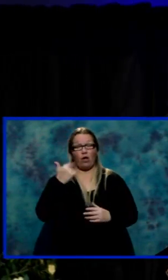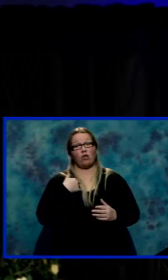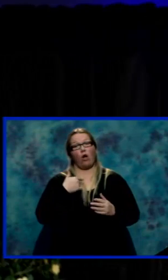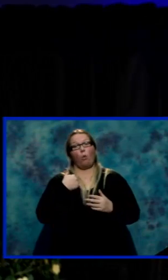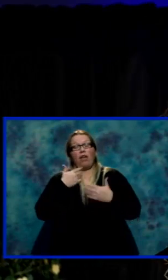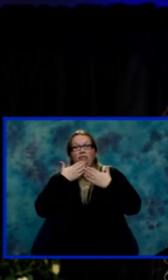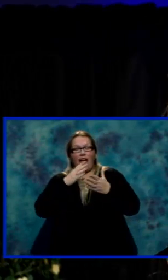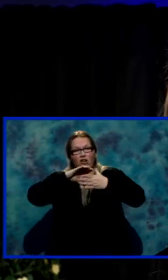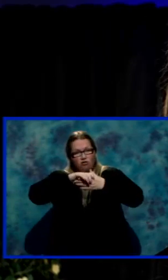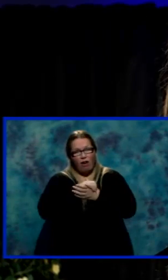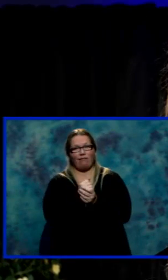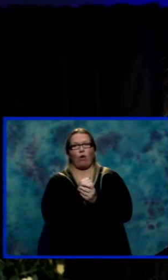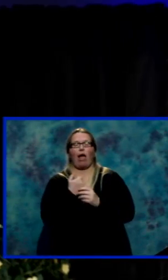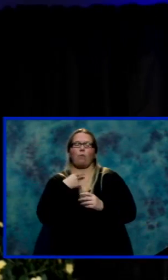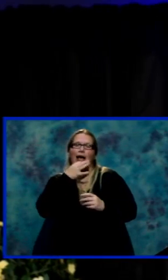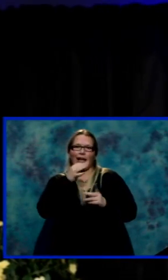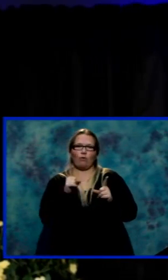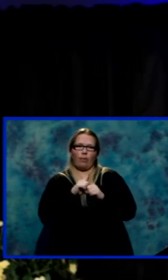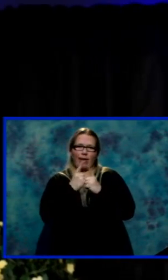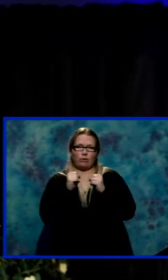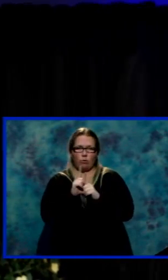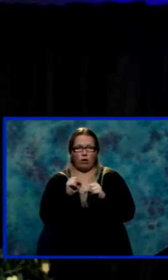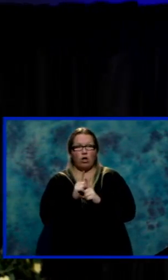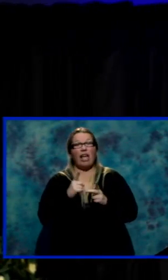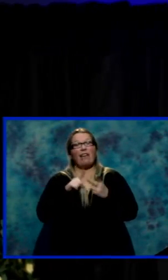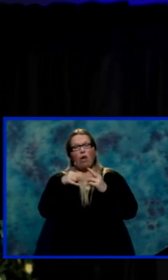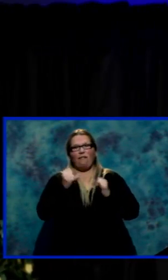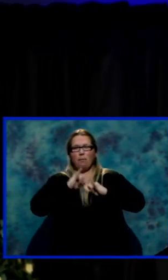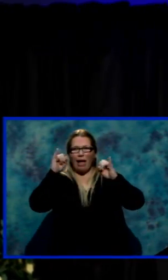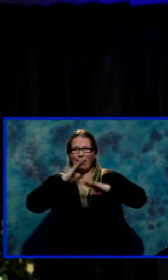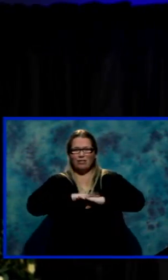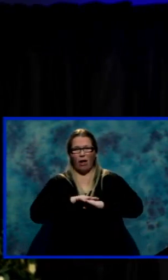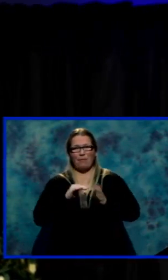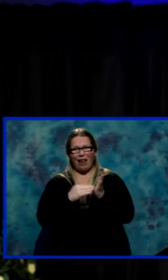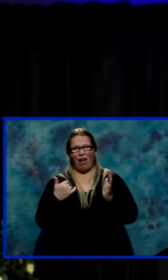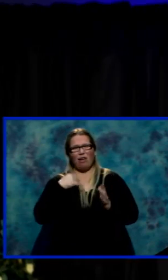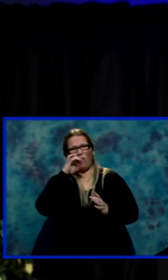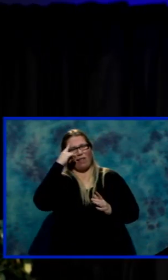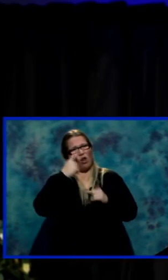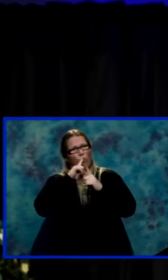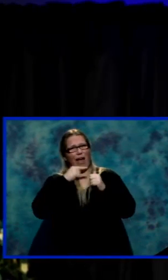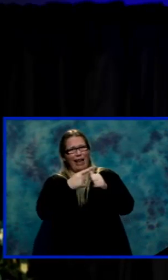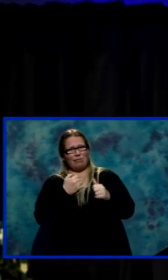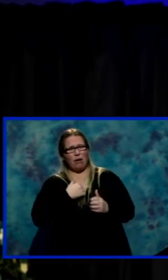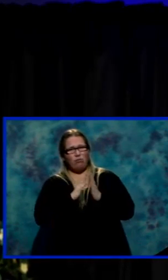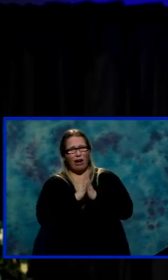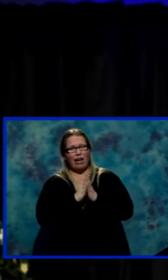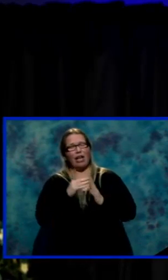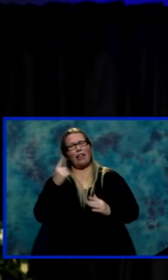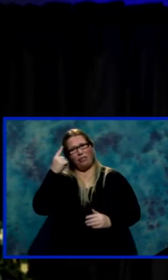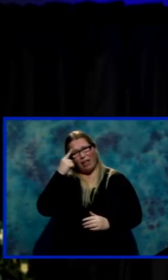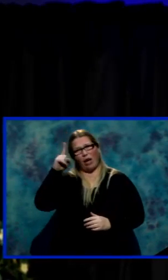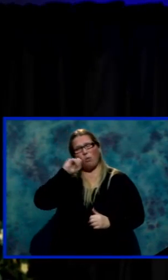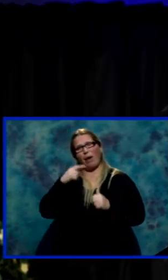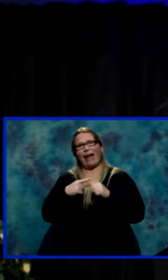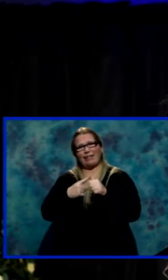and grateful as well as asking for things as well. But if you're going through something tough and you think, well, you know, I don't think he's going to answer, take heart because he does answer.